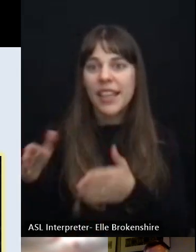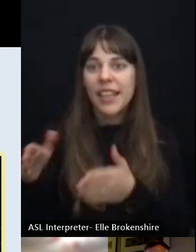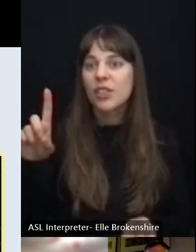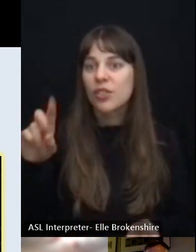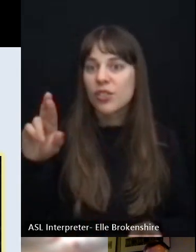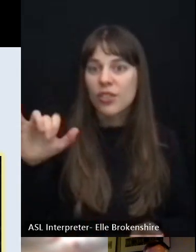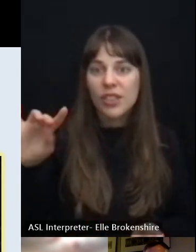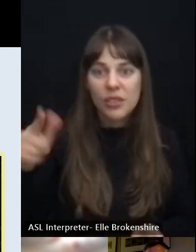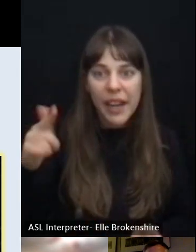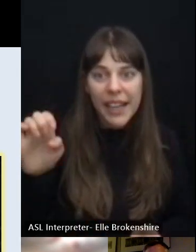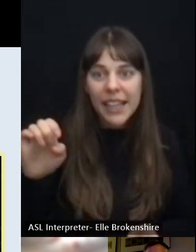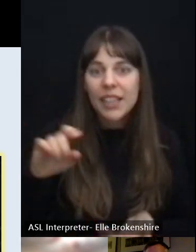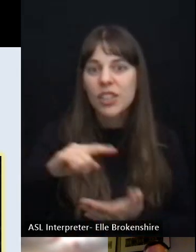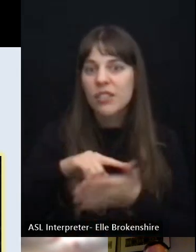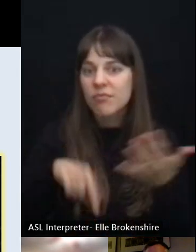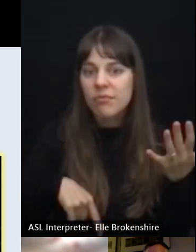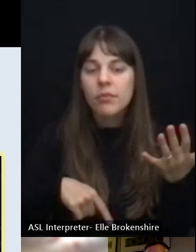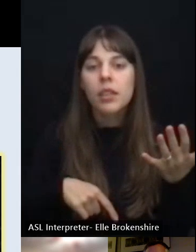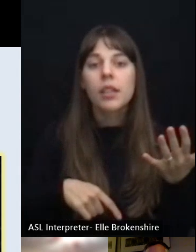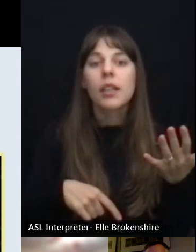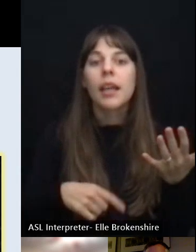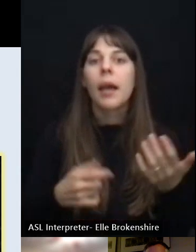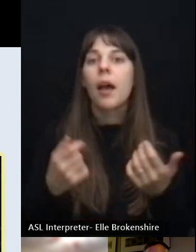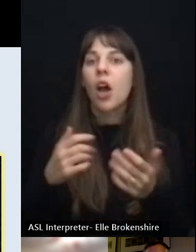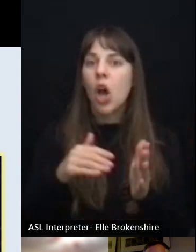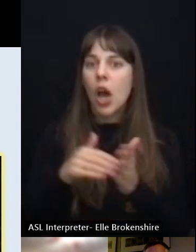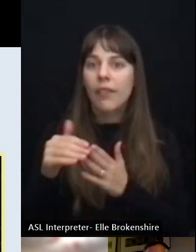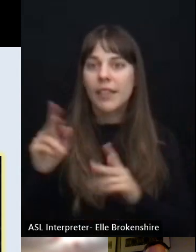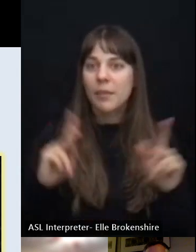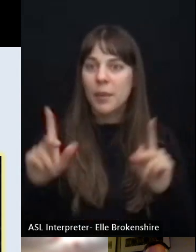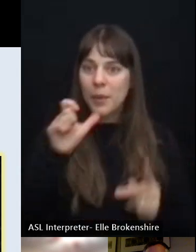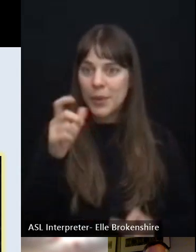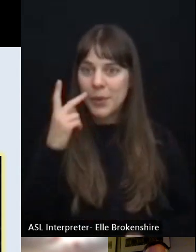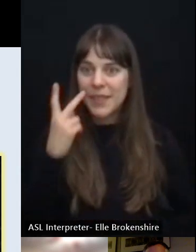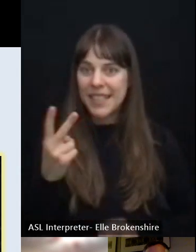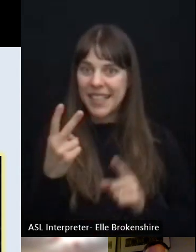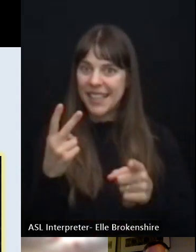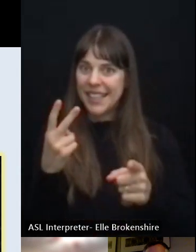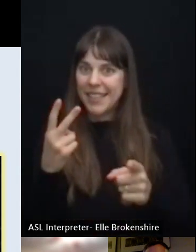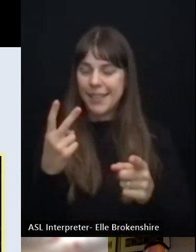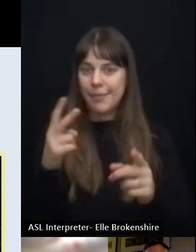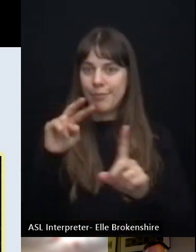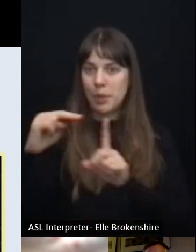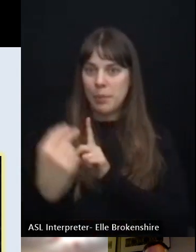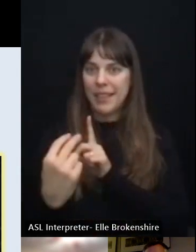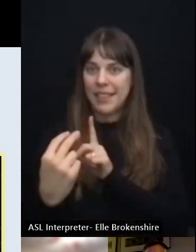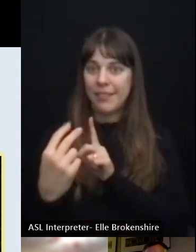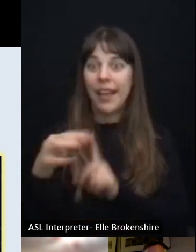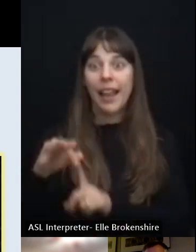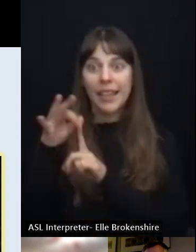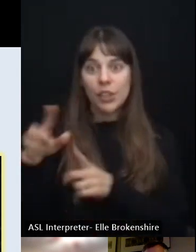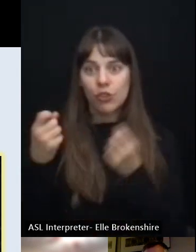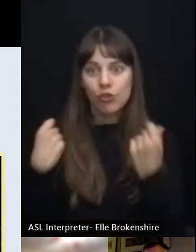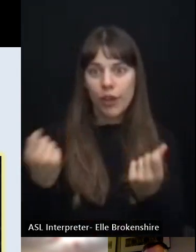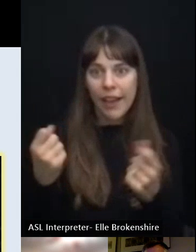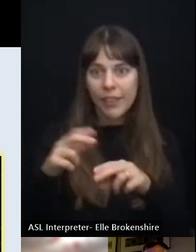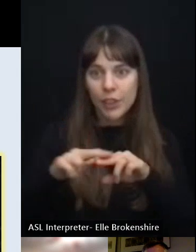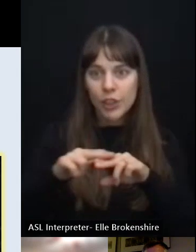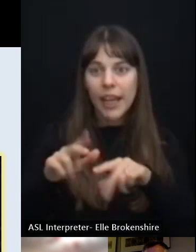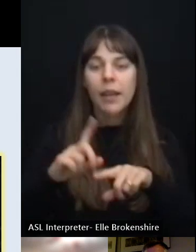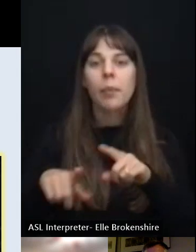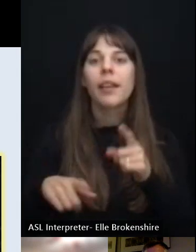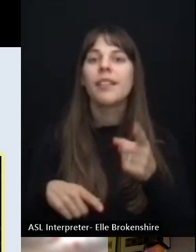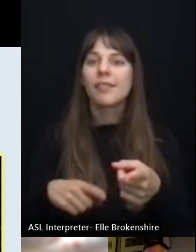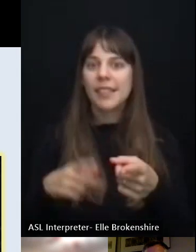get to see unless you're sitting in the front of the train. You get to kind of see down the tunnel. But there you can see is the rail, which